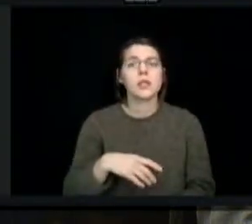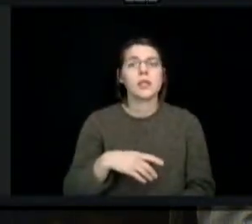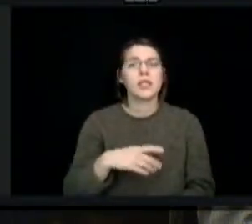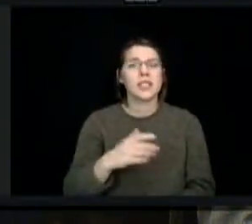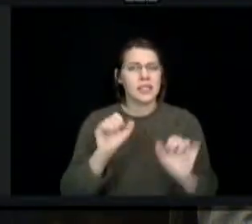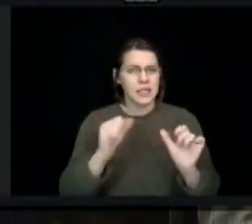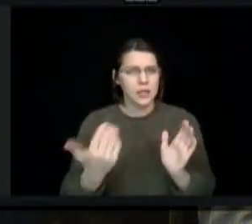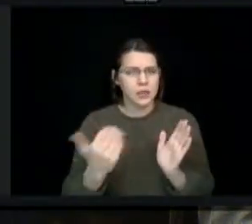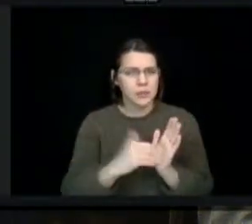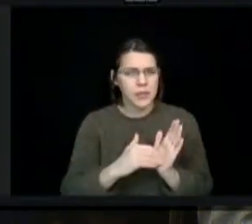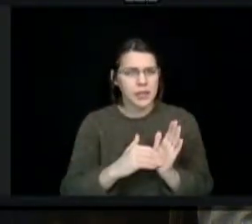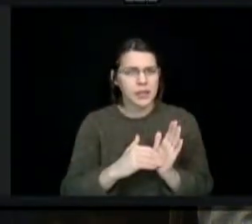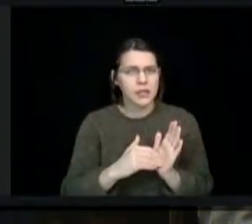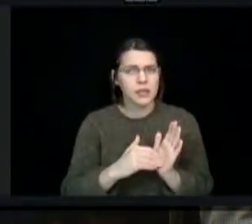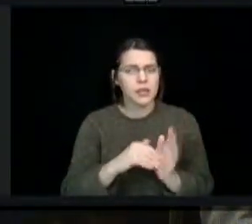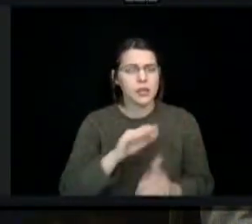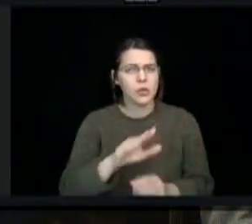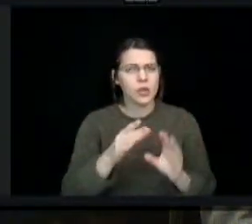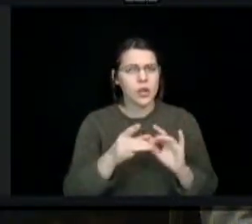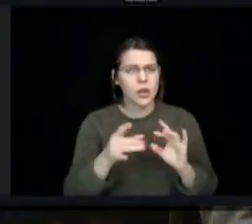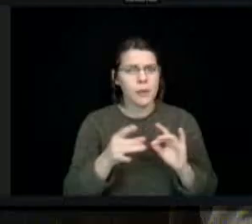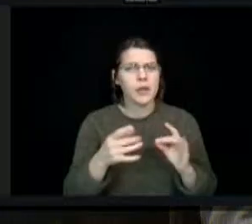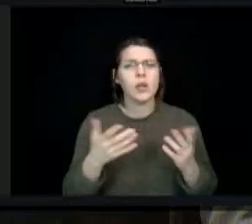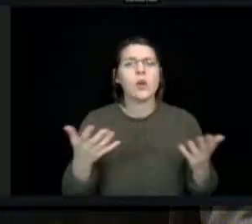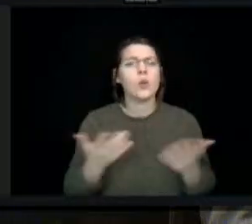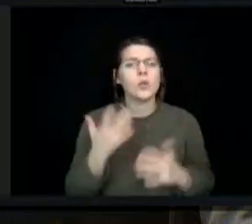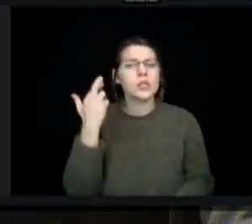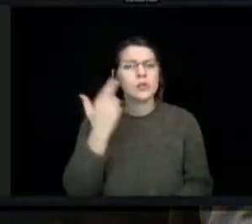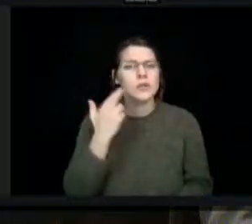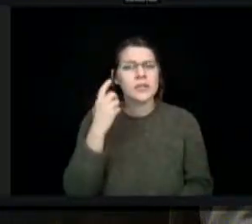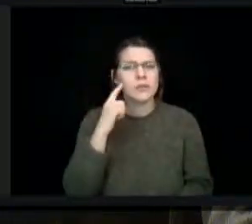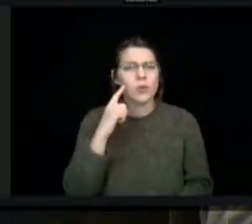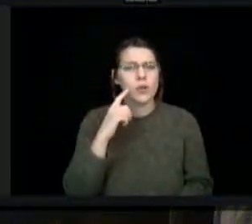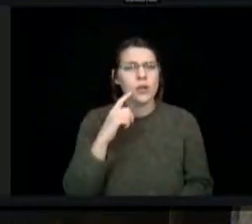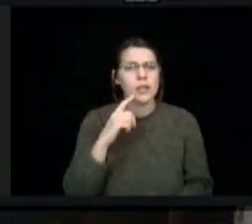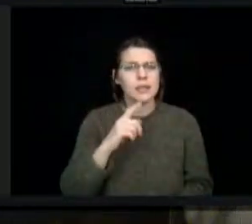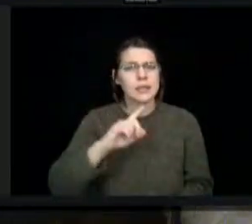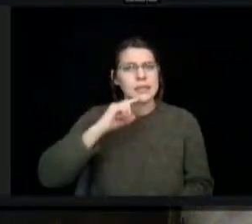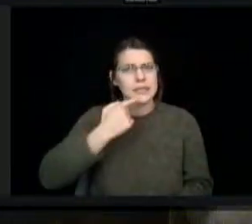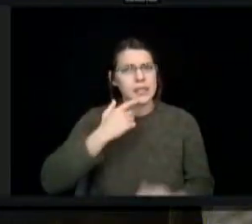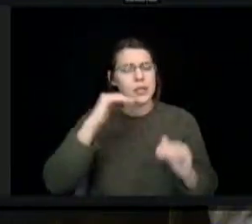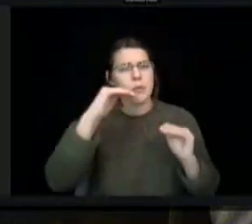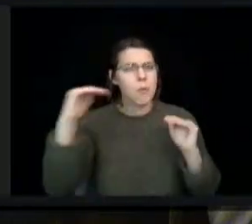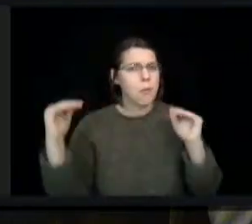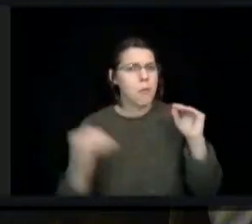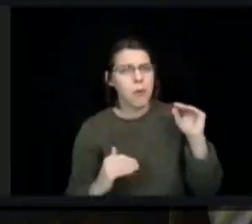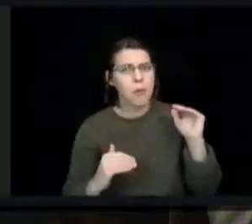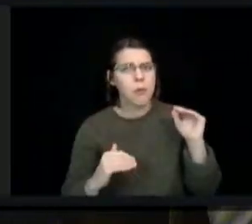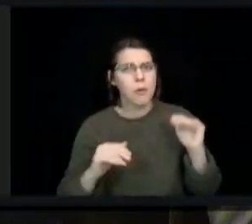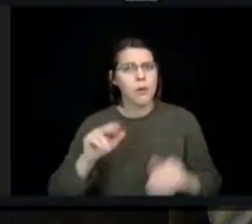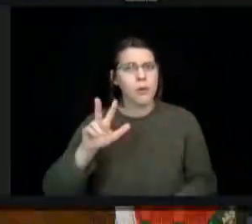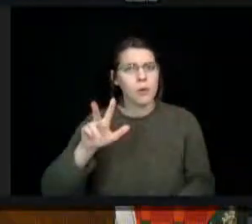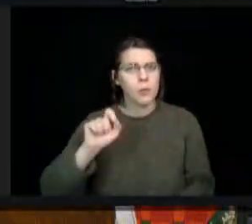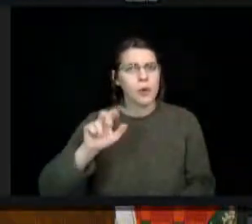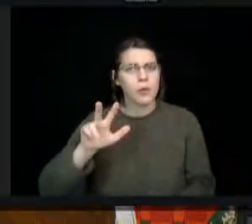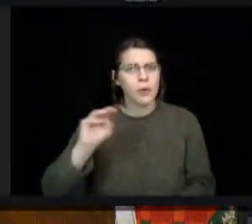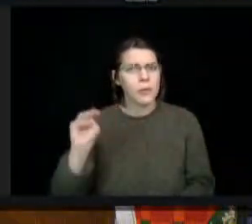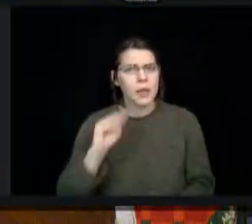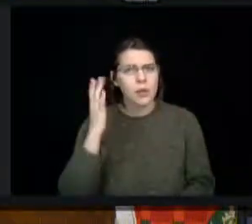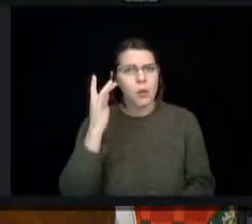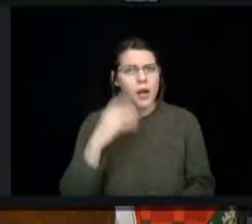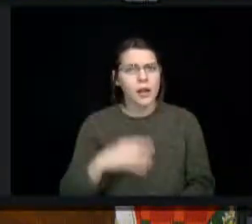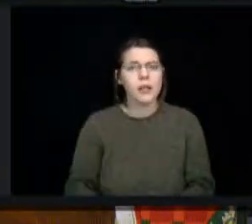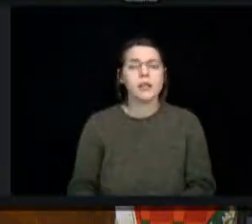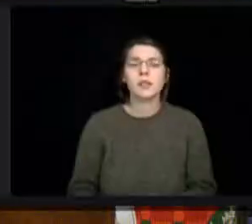your comments. And what's the reason for such a dramatic decrease of $3.3 million? I mean, I think some of it is,